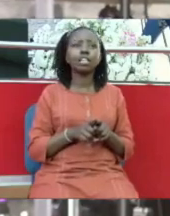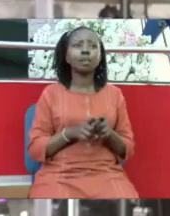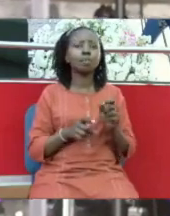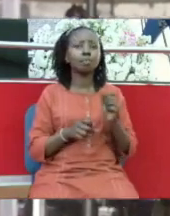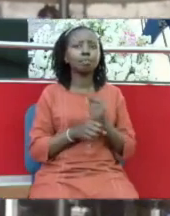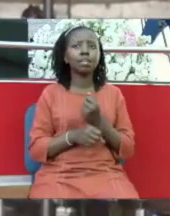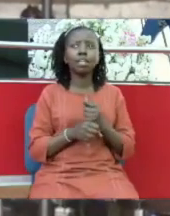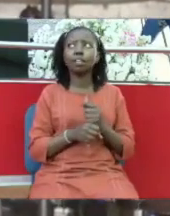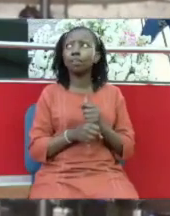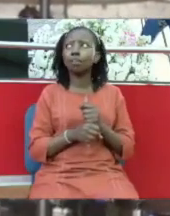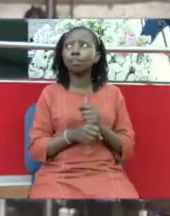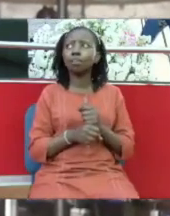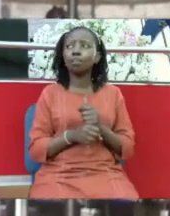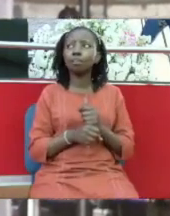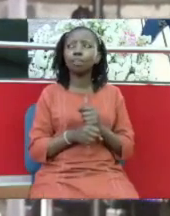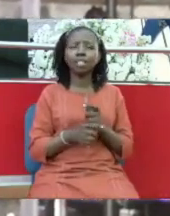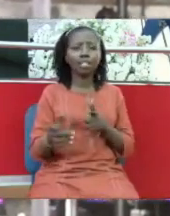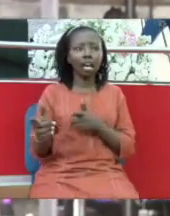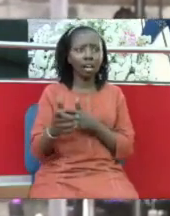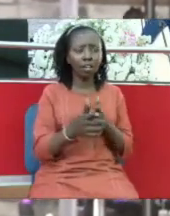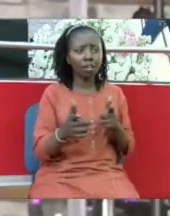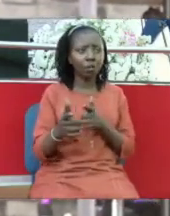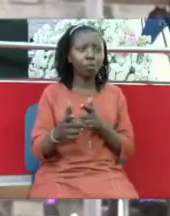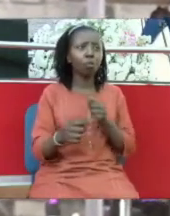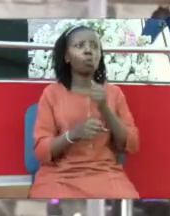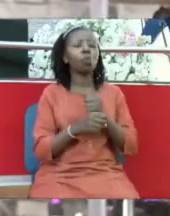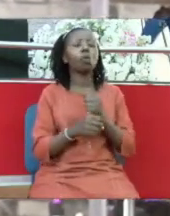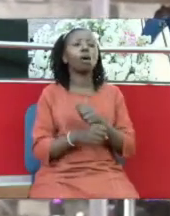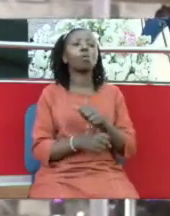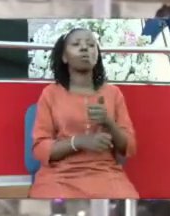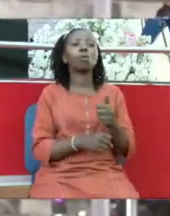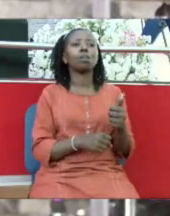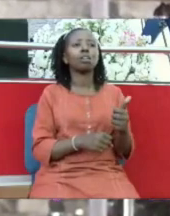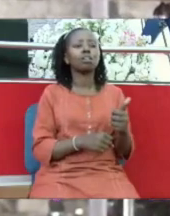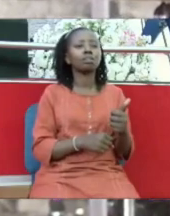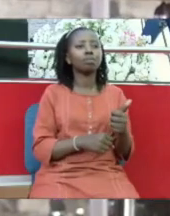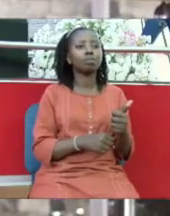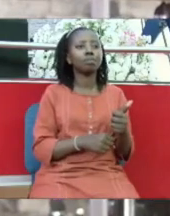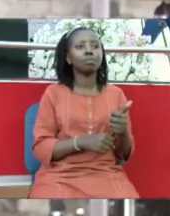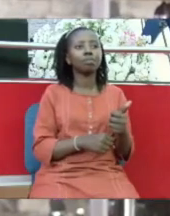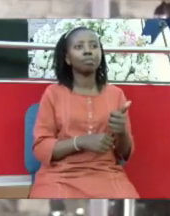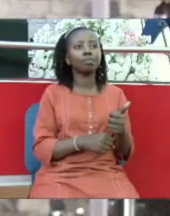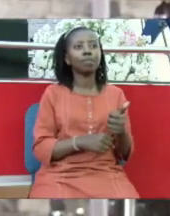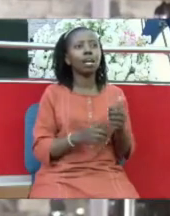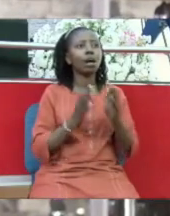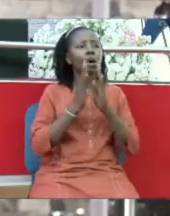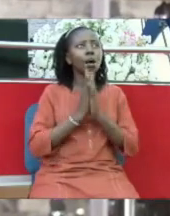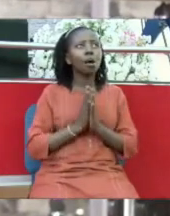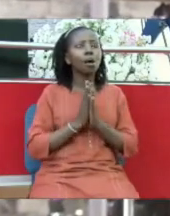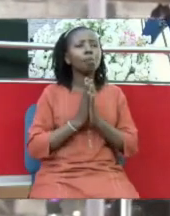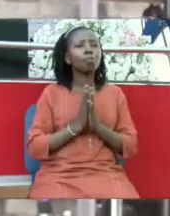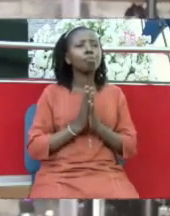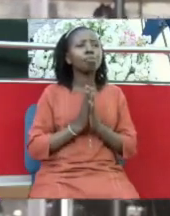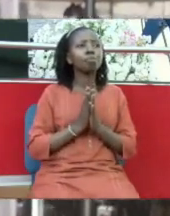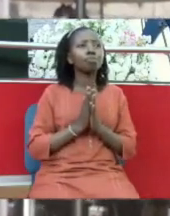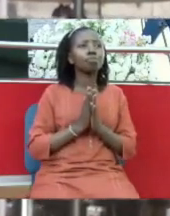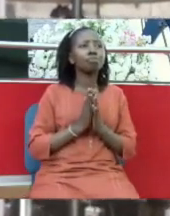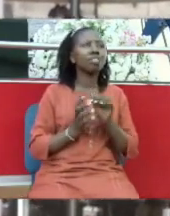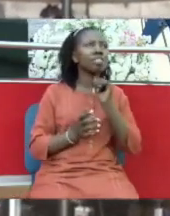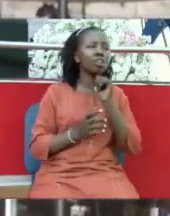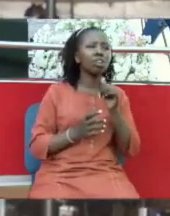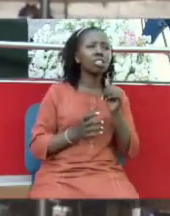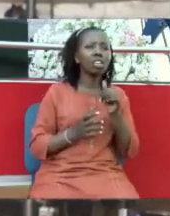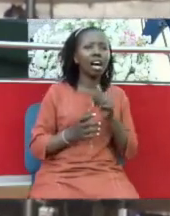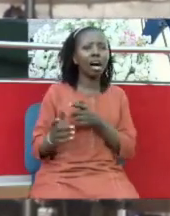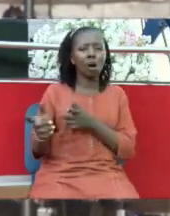the weapons forward. It is not the It is not the weapons that they make the soldier powerful.